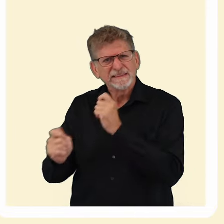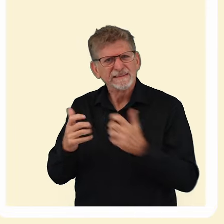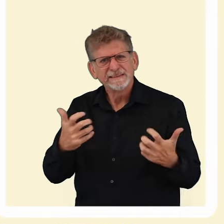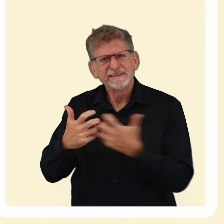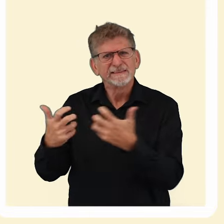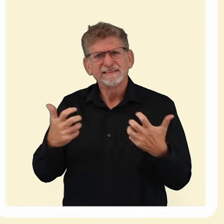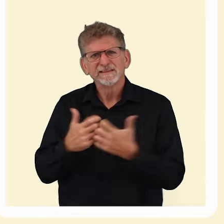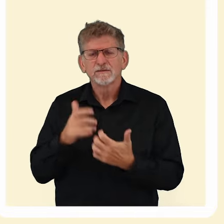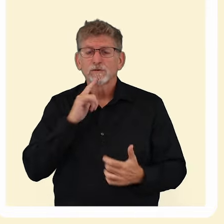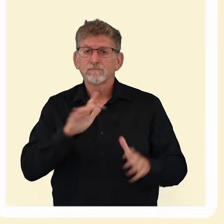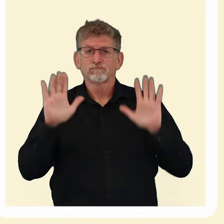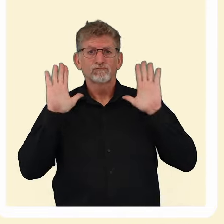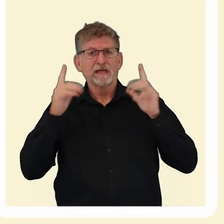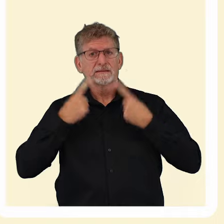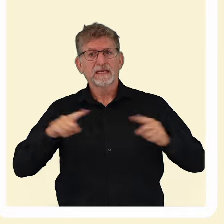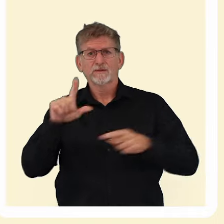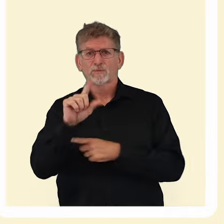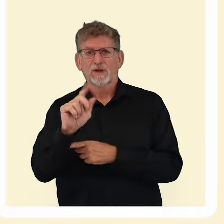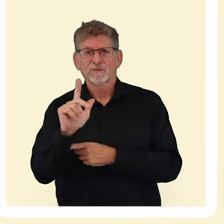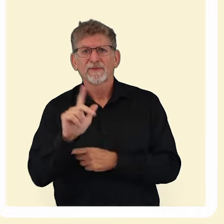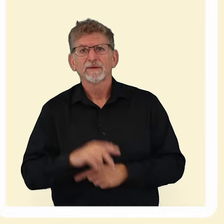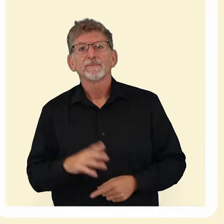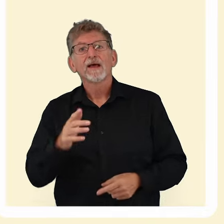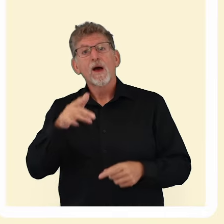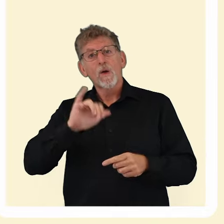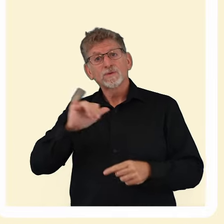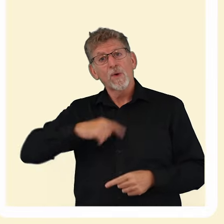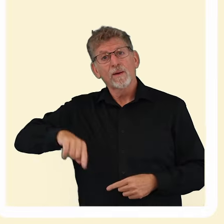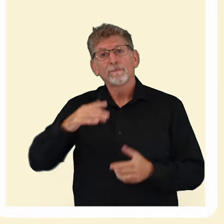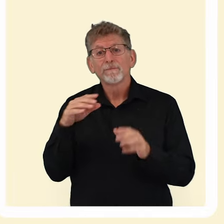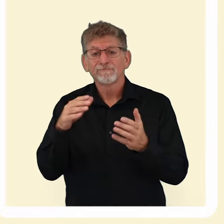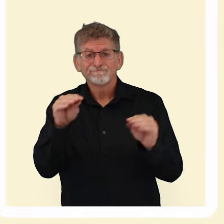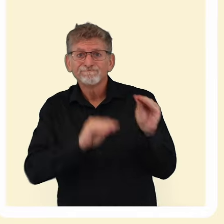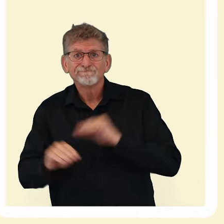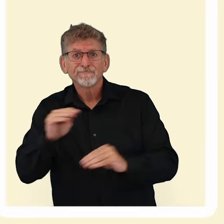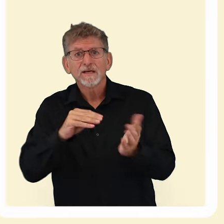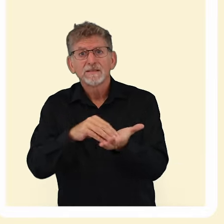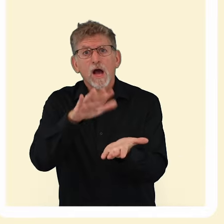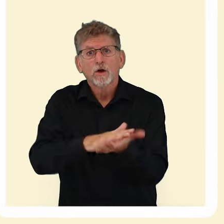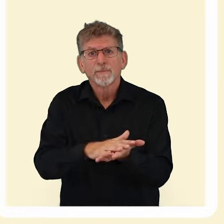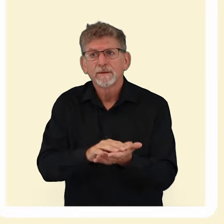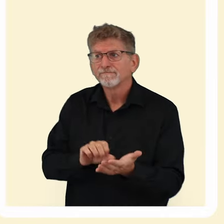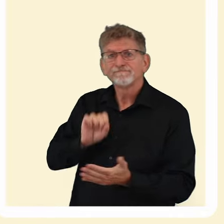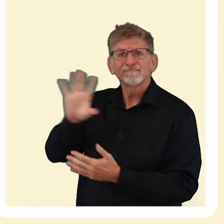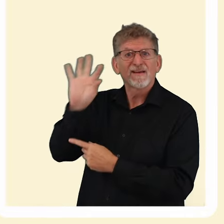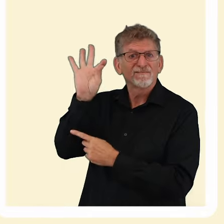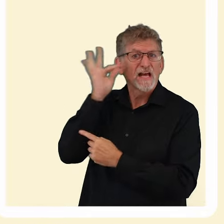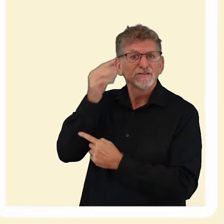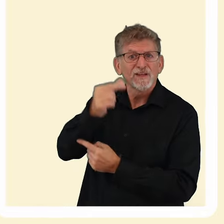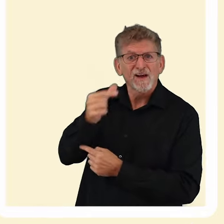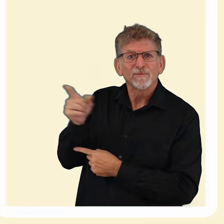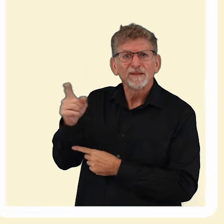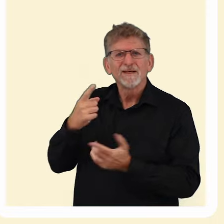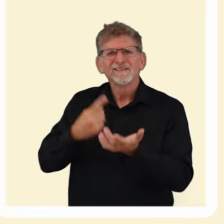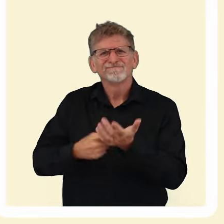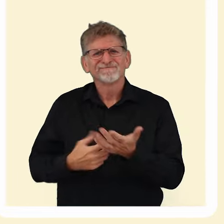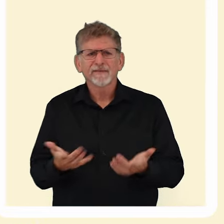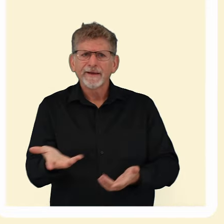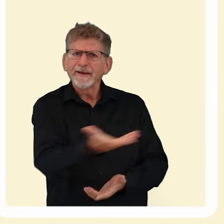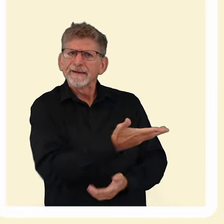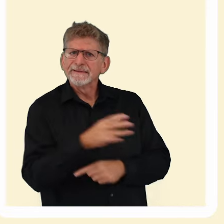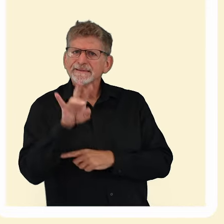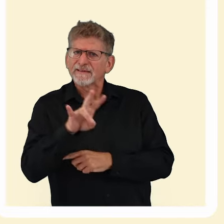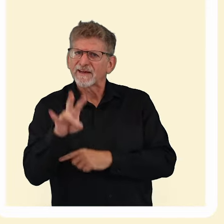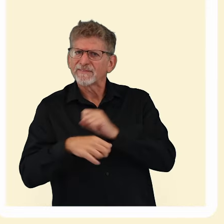And finally, we prepared a document that we submitted to the federal government. I talked about the 77-year-old cars that we have